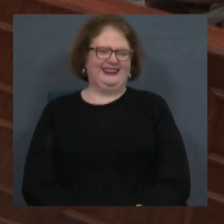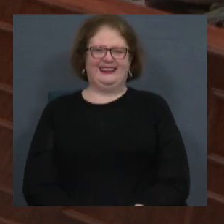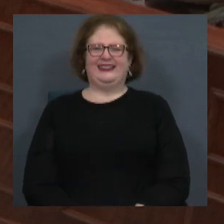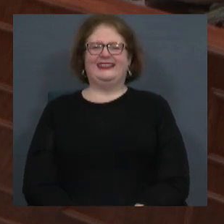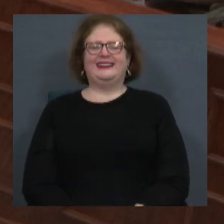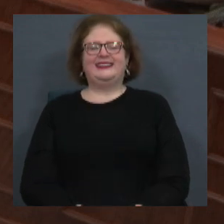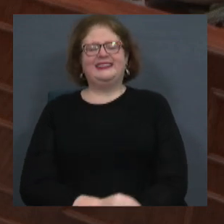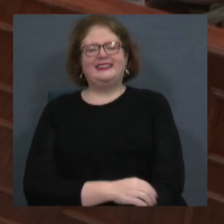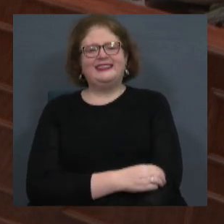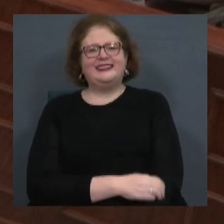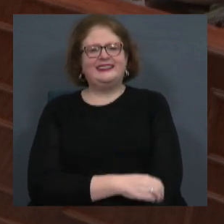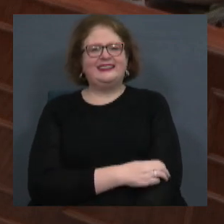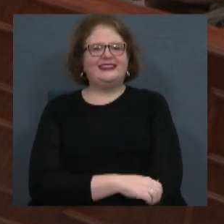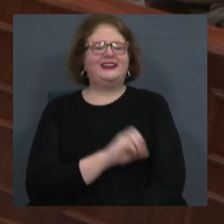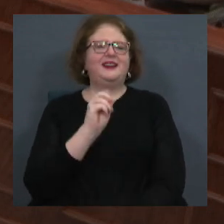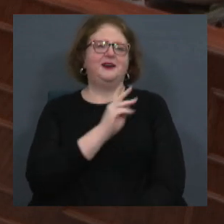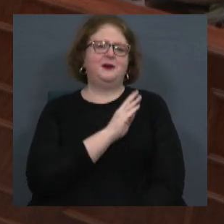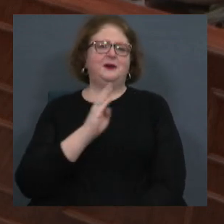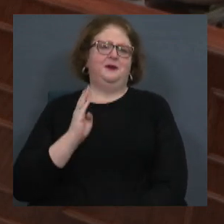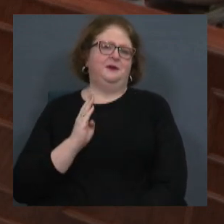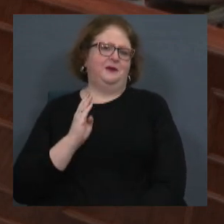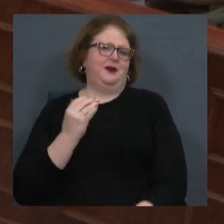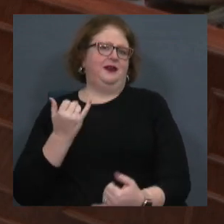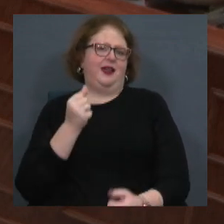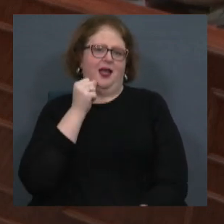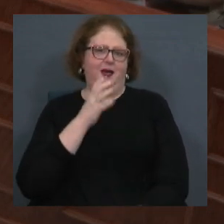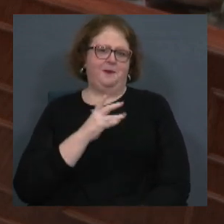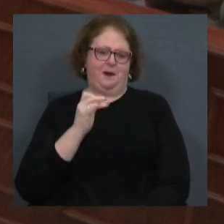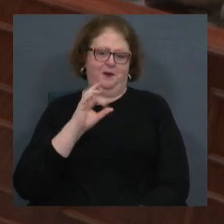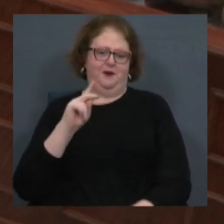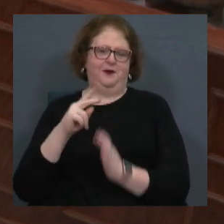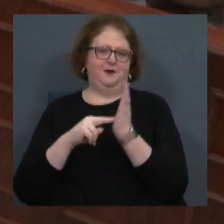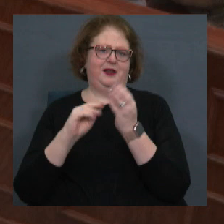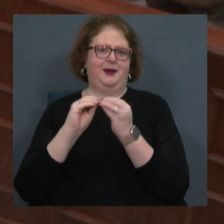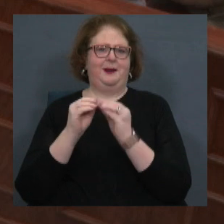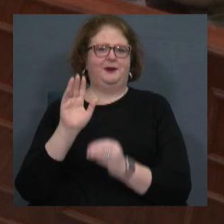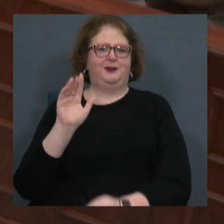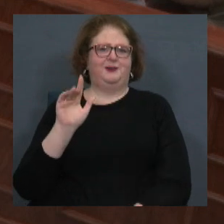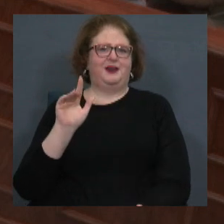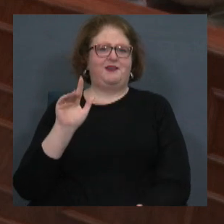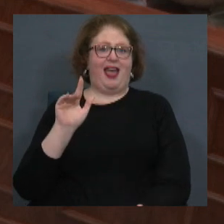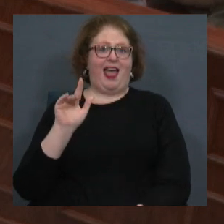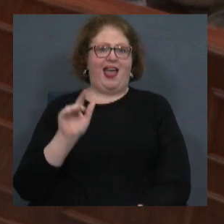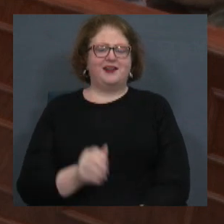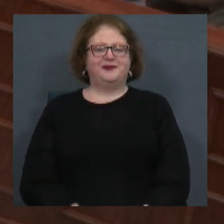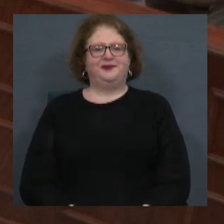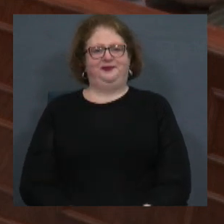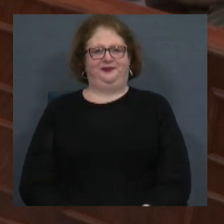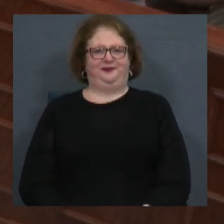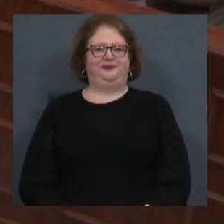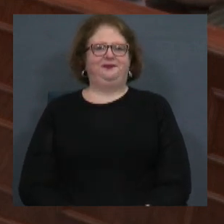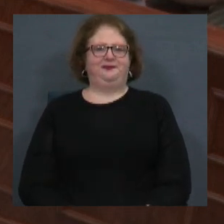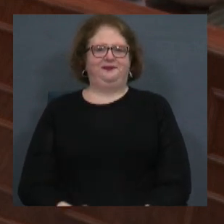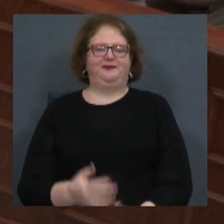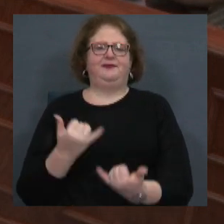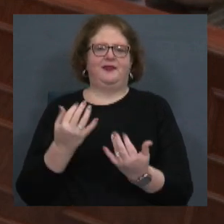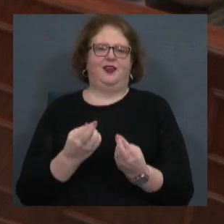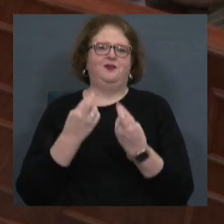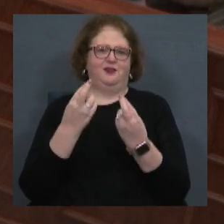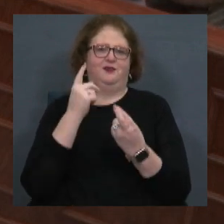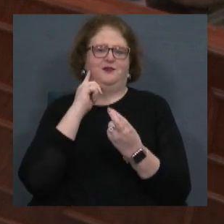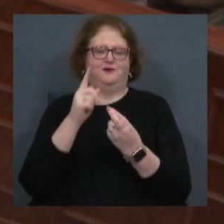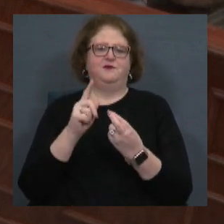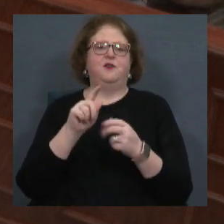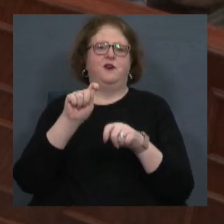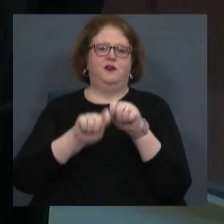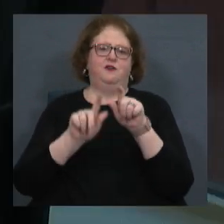All right, members of the board, Madam Clerk, if you would, please read item number 25. A resolution to rescind the Little